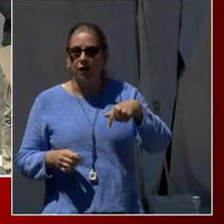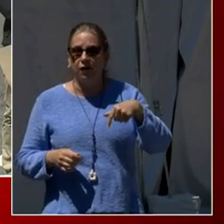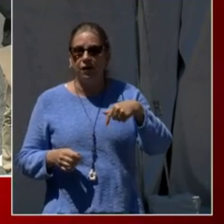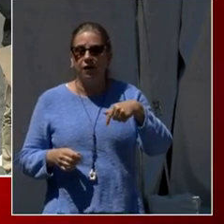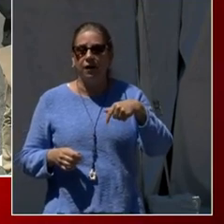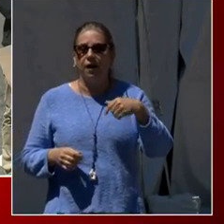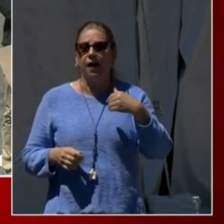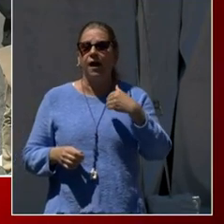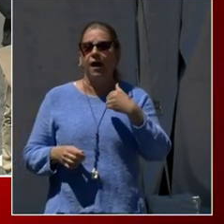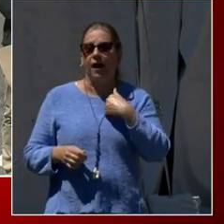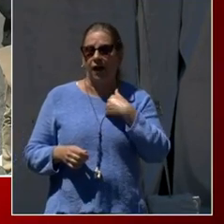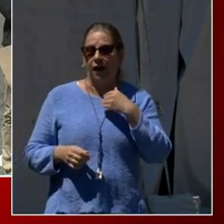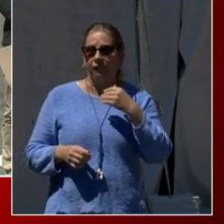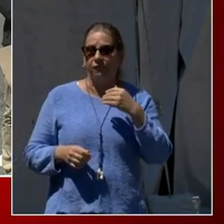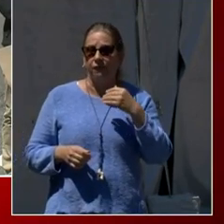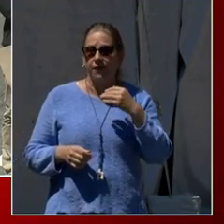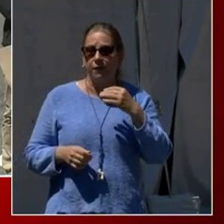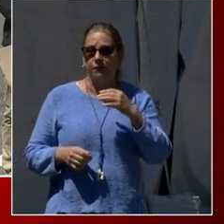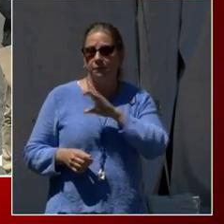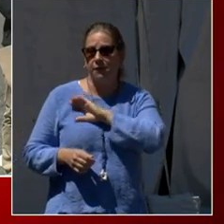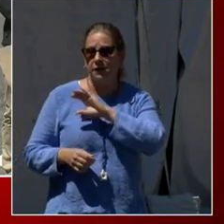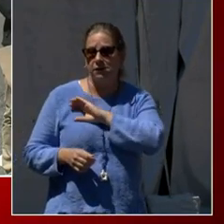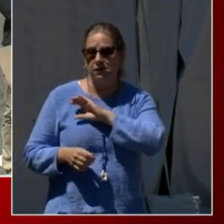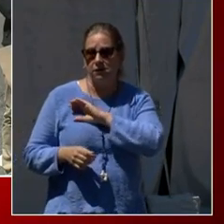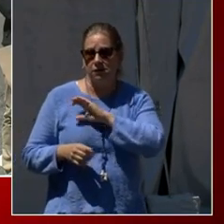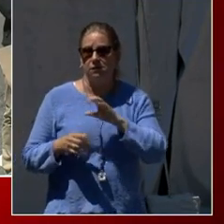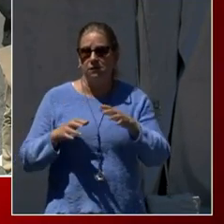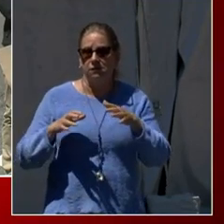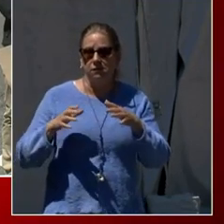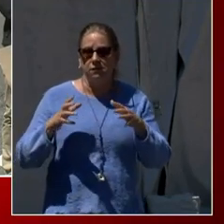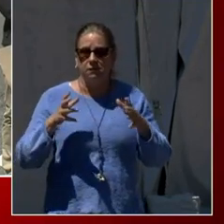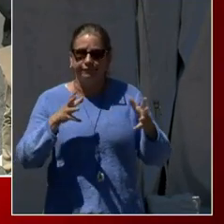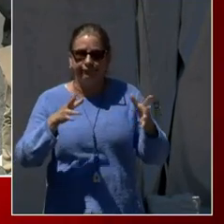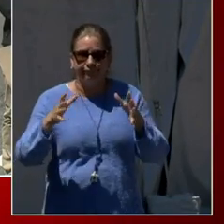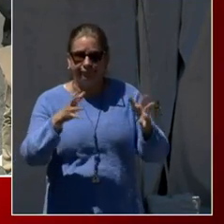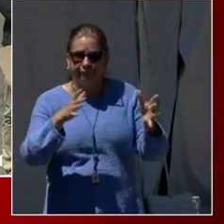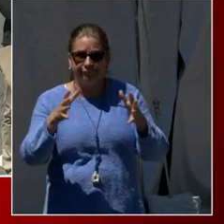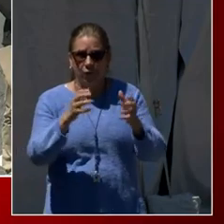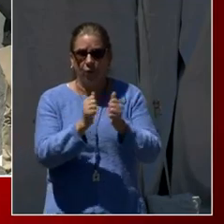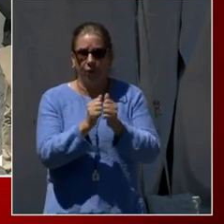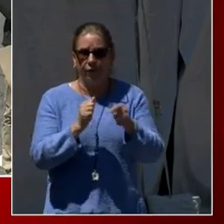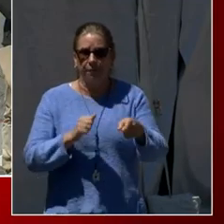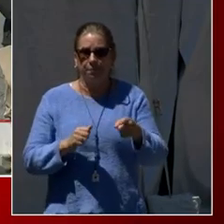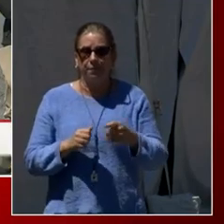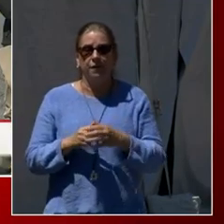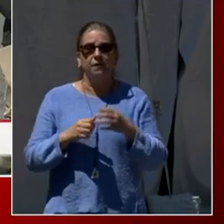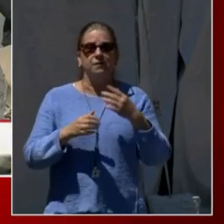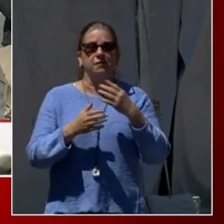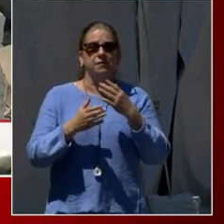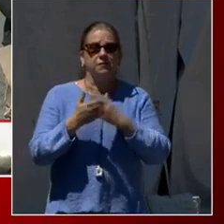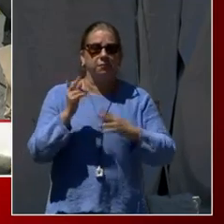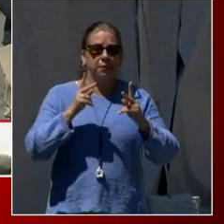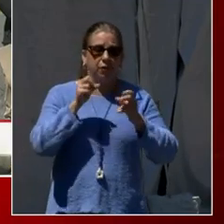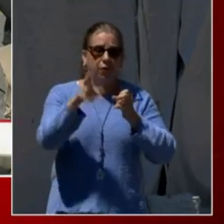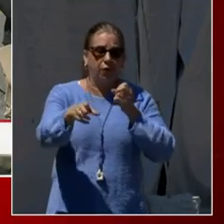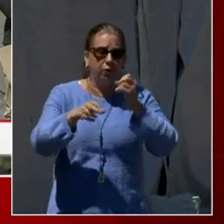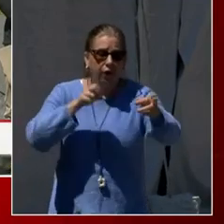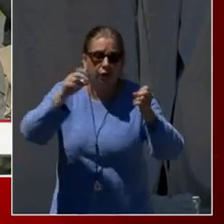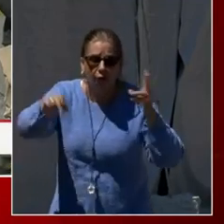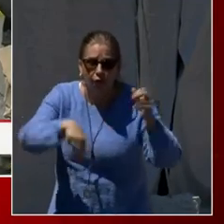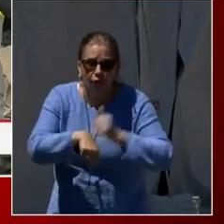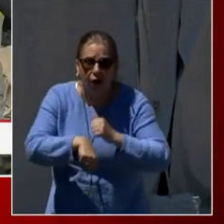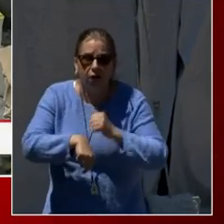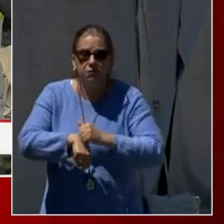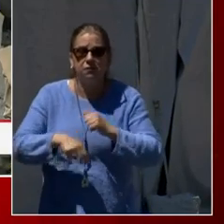there. During those skirmishes, rocks and bottles, incendiary devices were thrown. There were attempts to breach